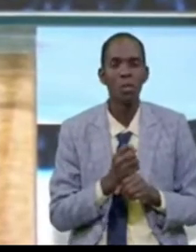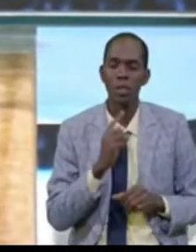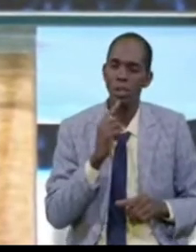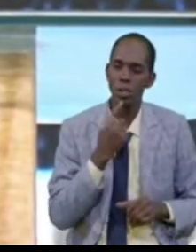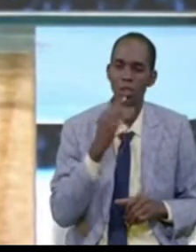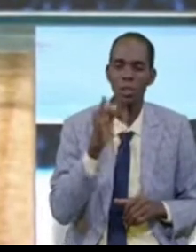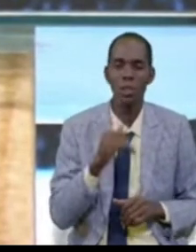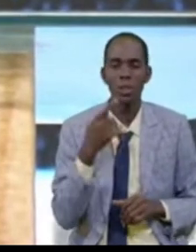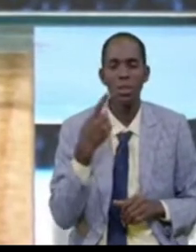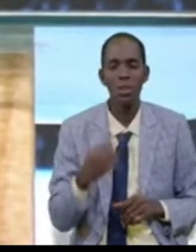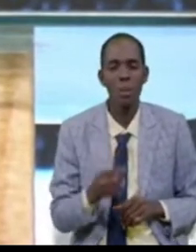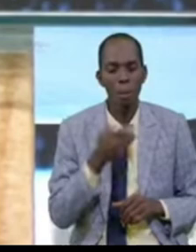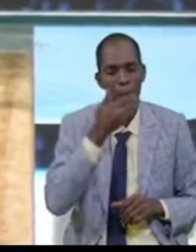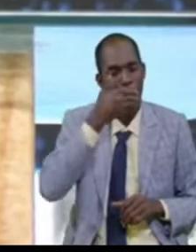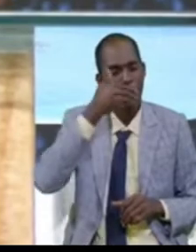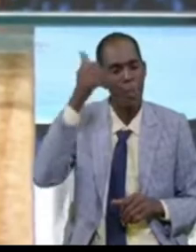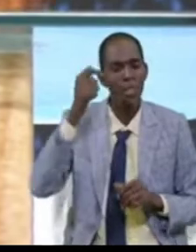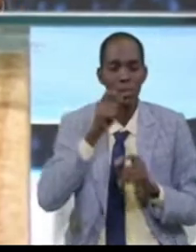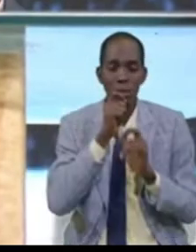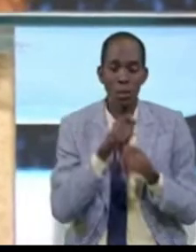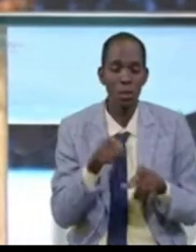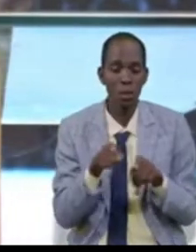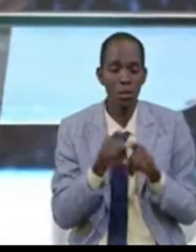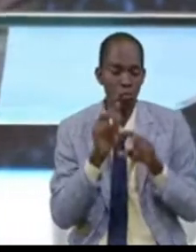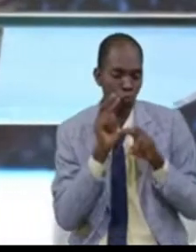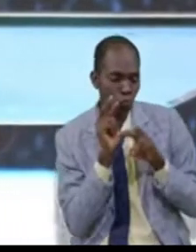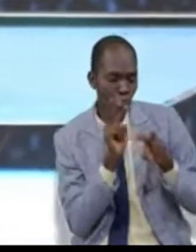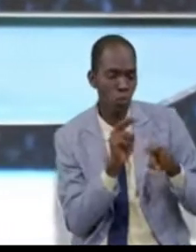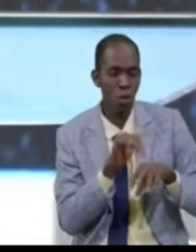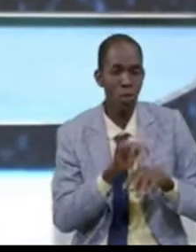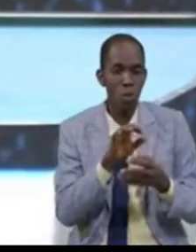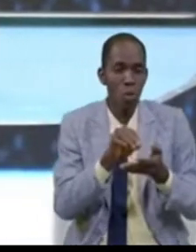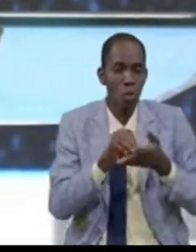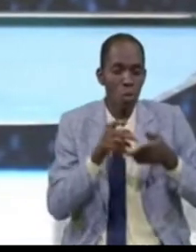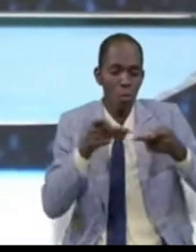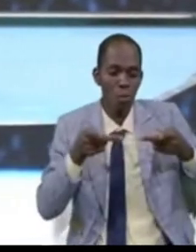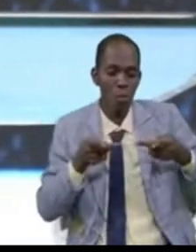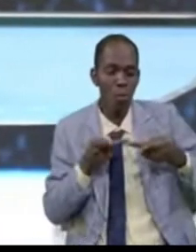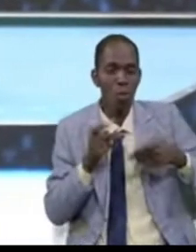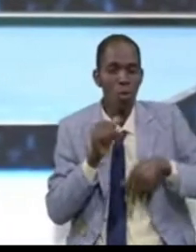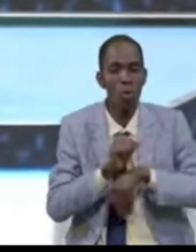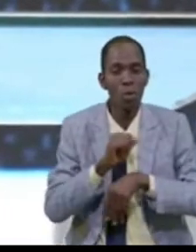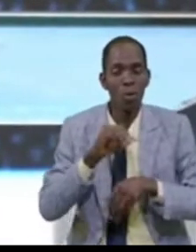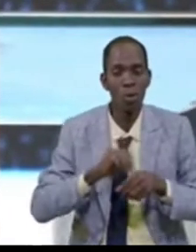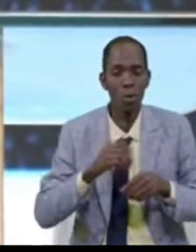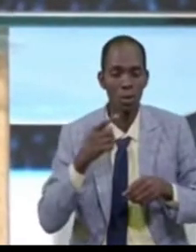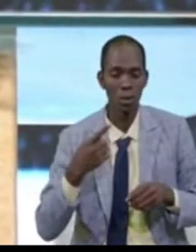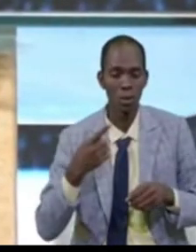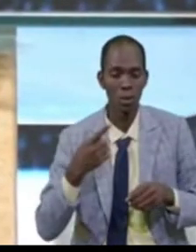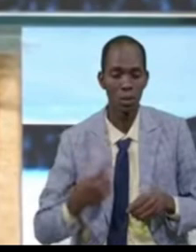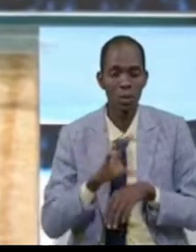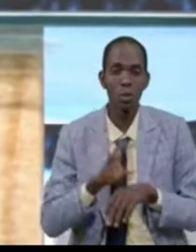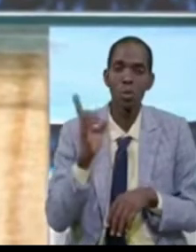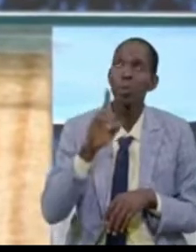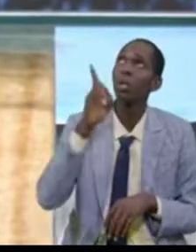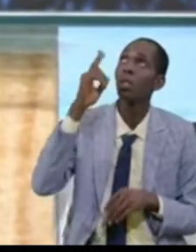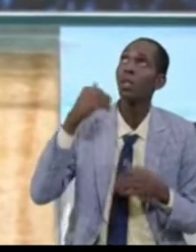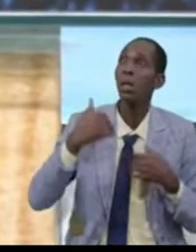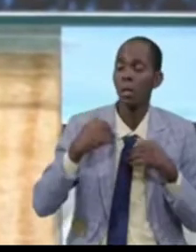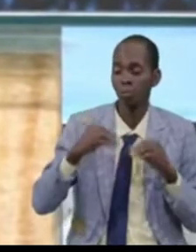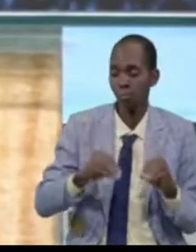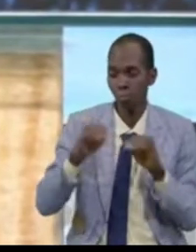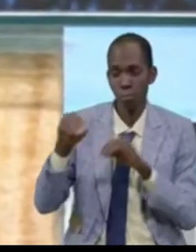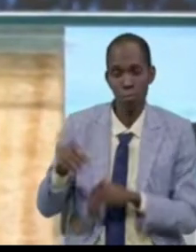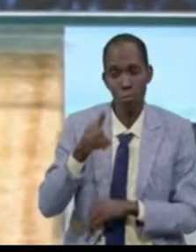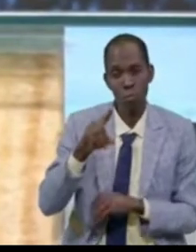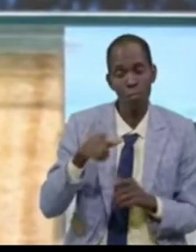does that mean? That as you see your position and your place in the body where he has set you, then you